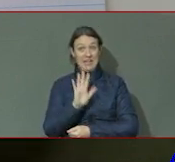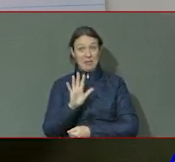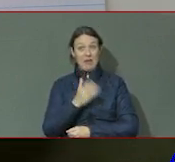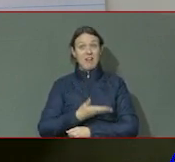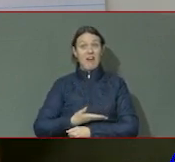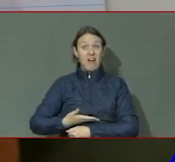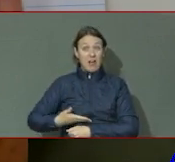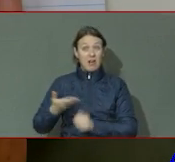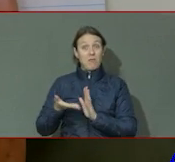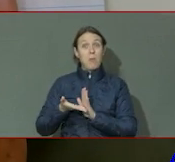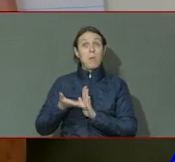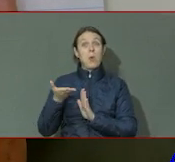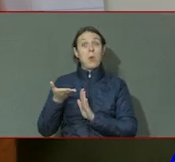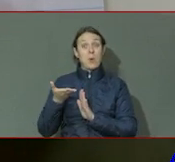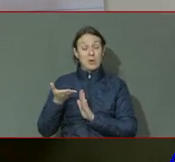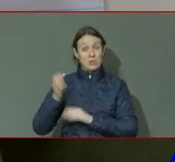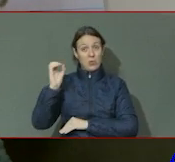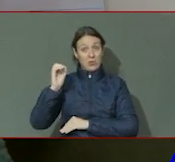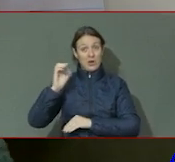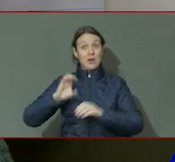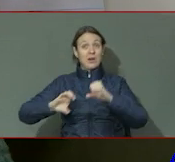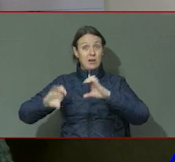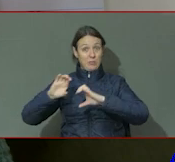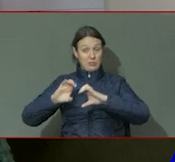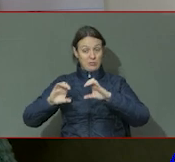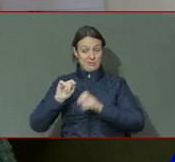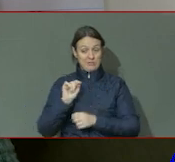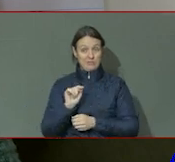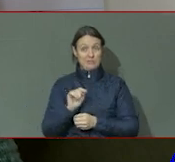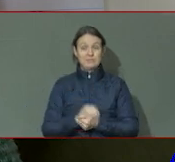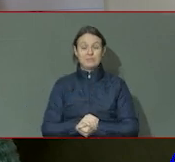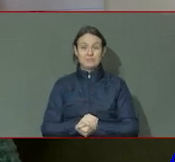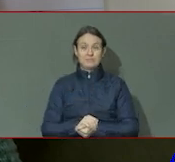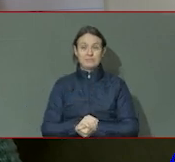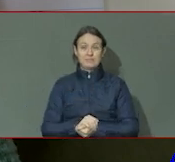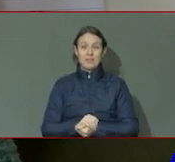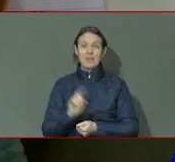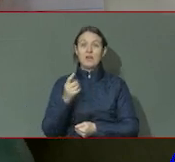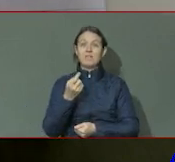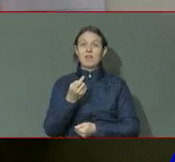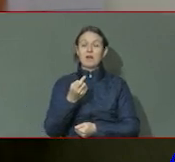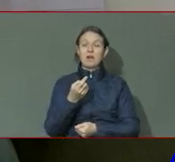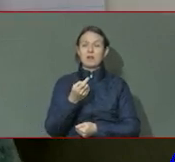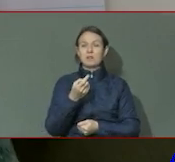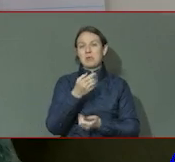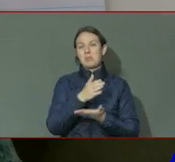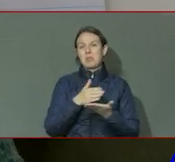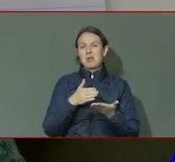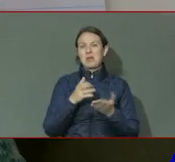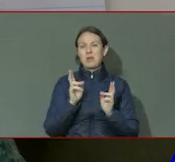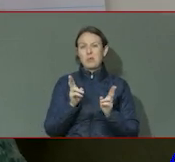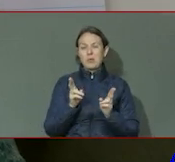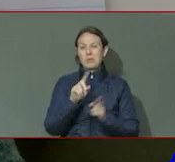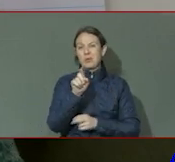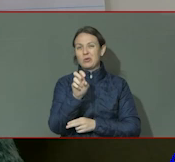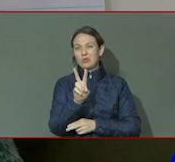than half of the paper, the organic chemistry. Now, the first part is usually question 2